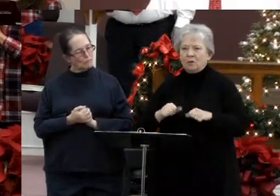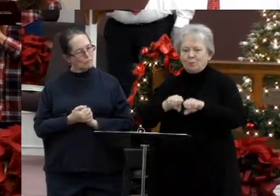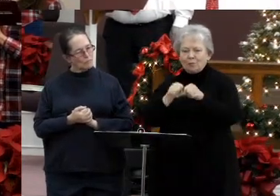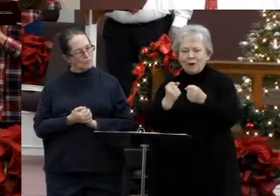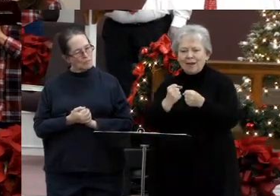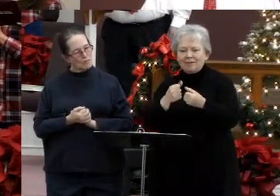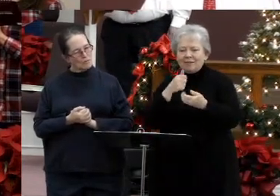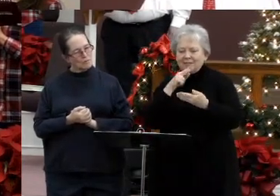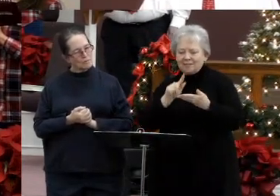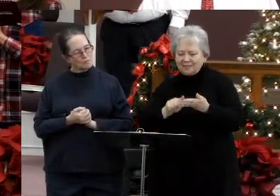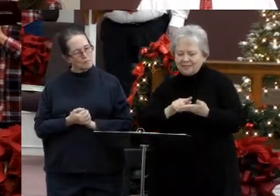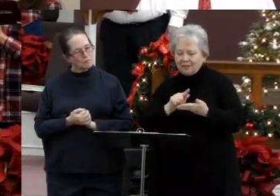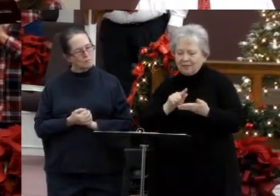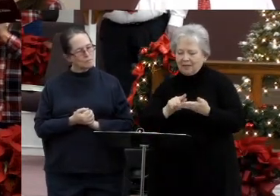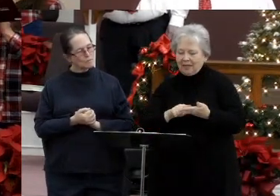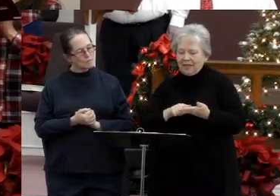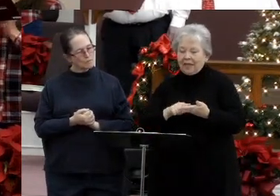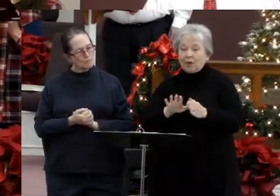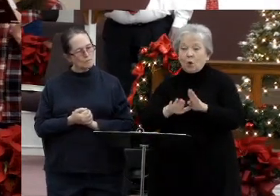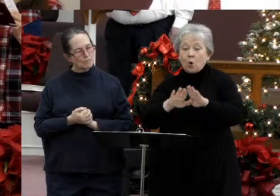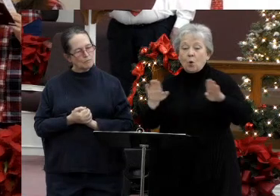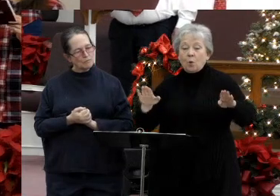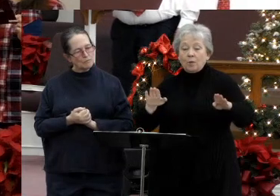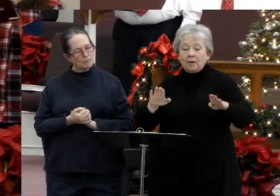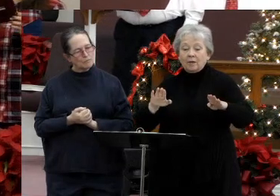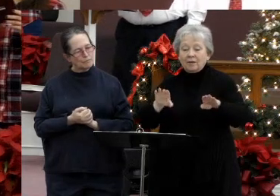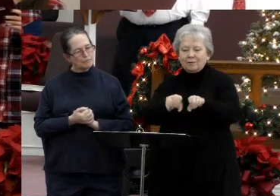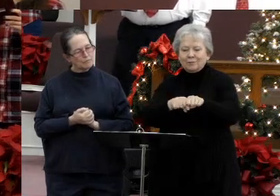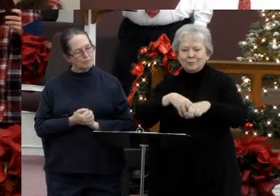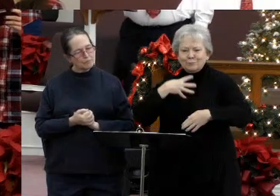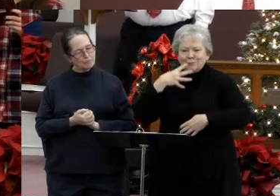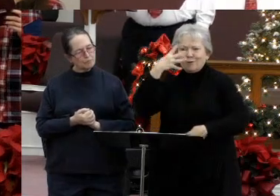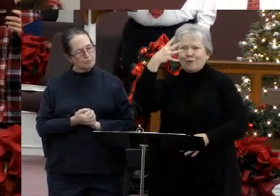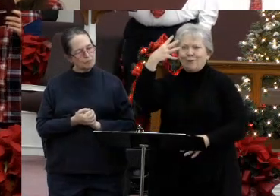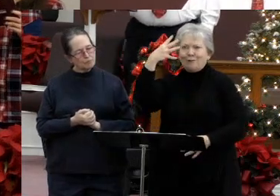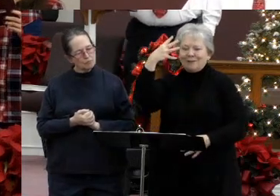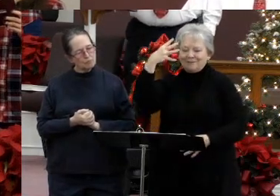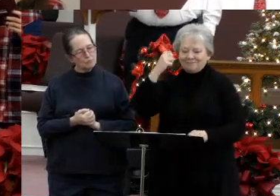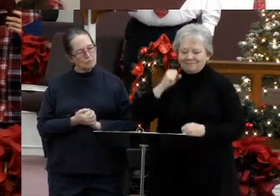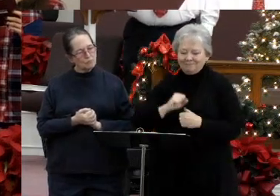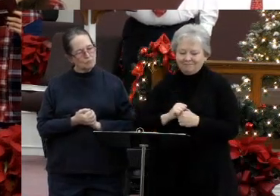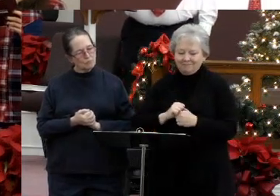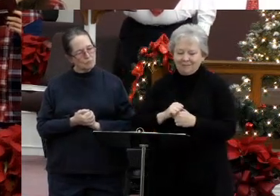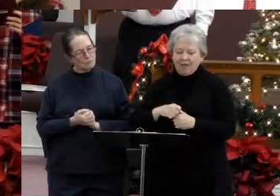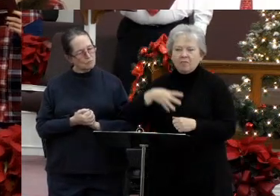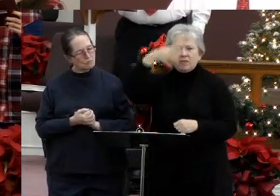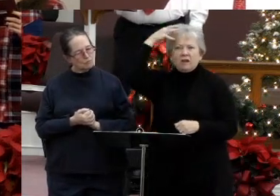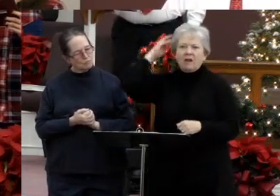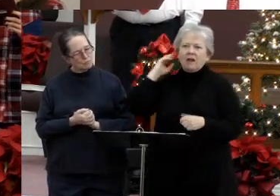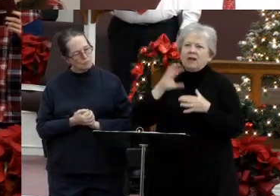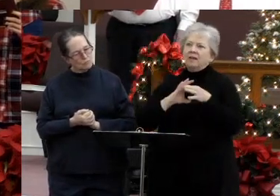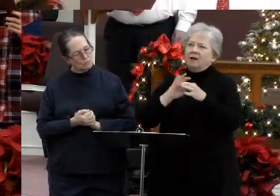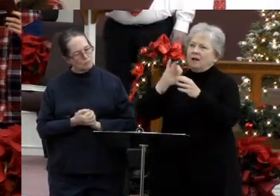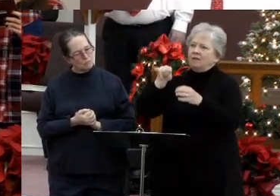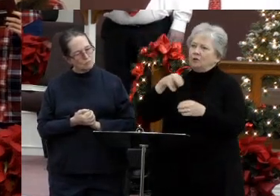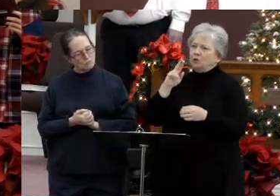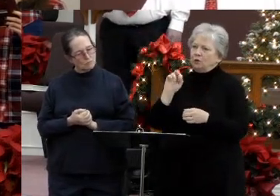to break the seal and open the scroll? The Lion of